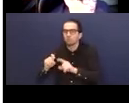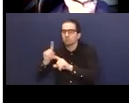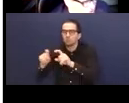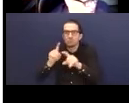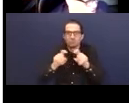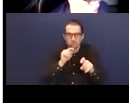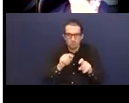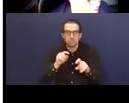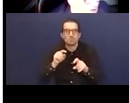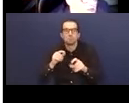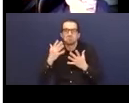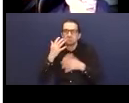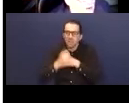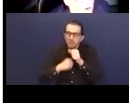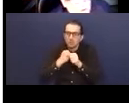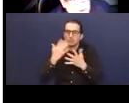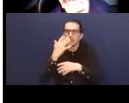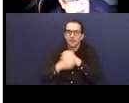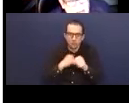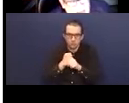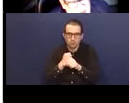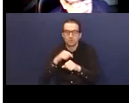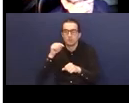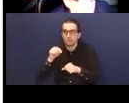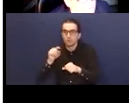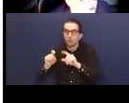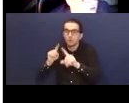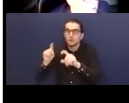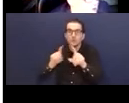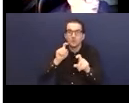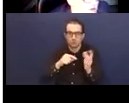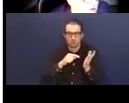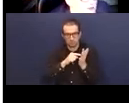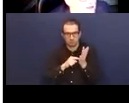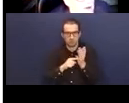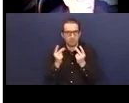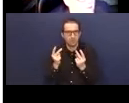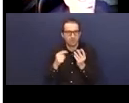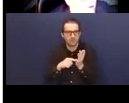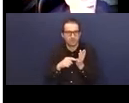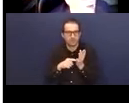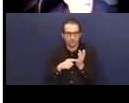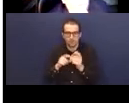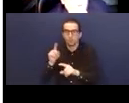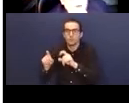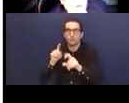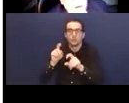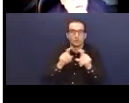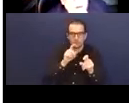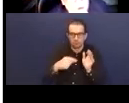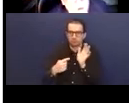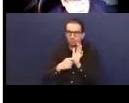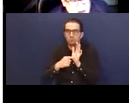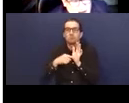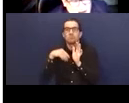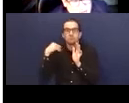of households. But you can also gather data from things which gather data about people every day. Children who go to